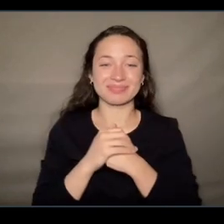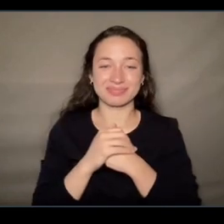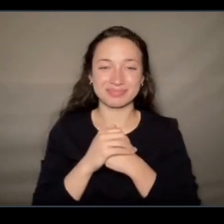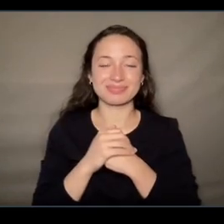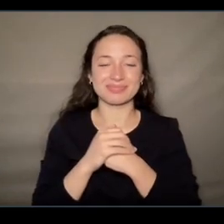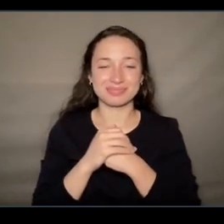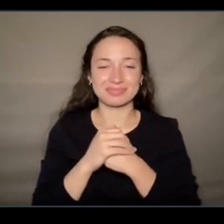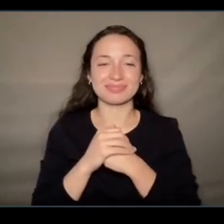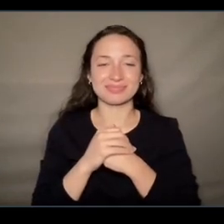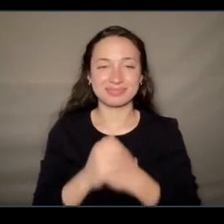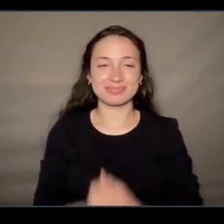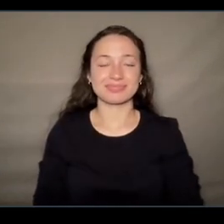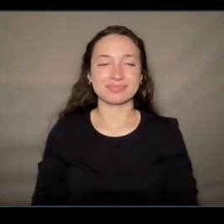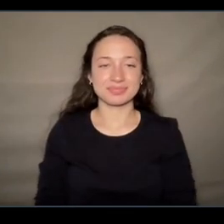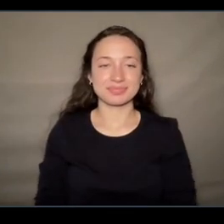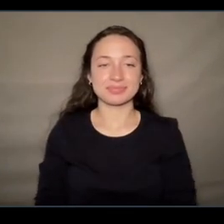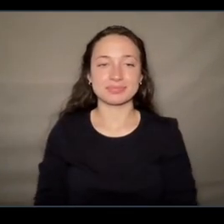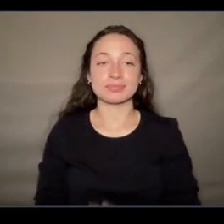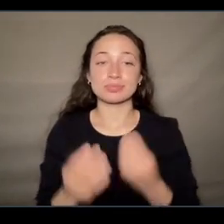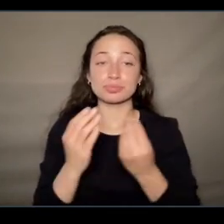happy to see you.